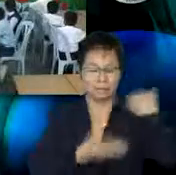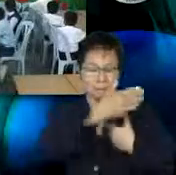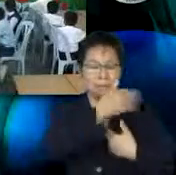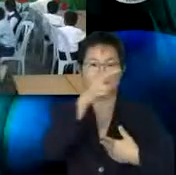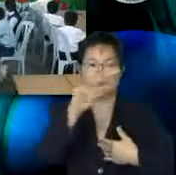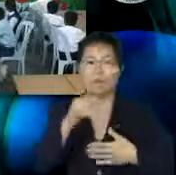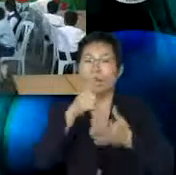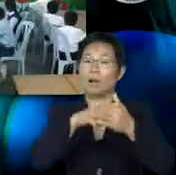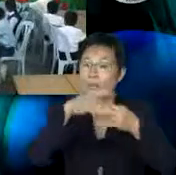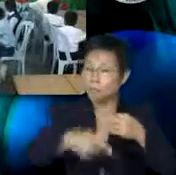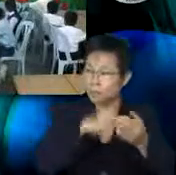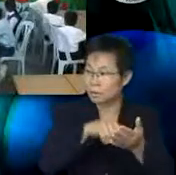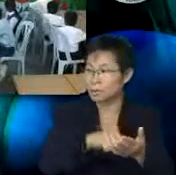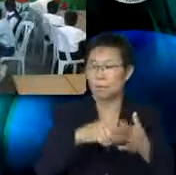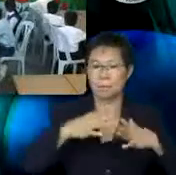What about this?